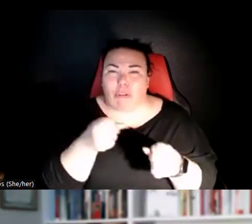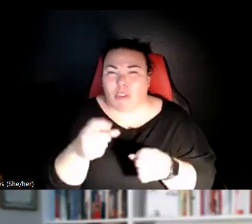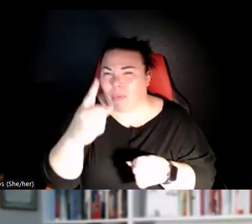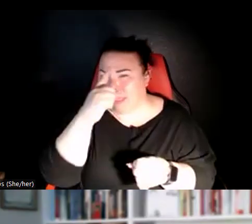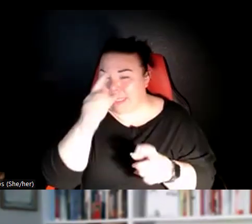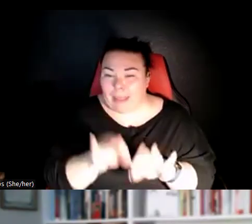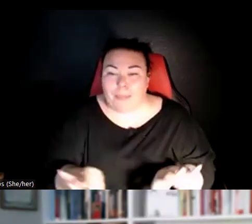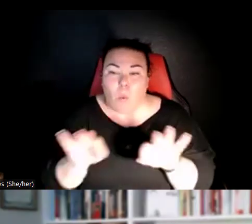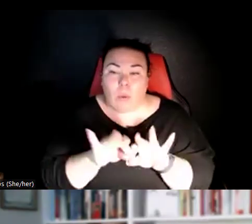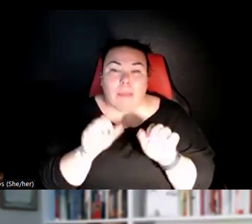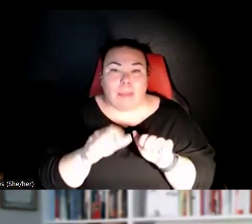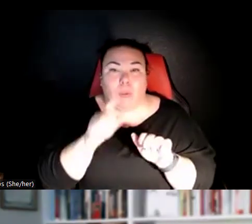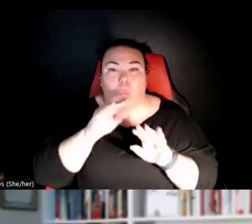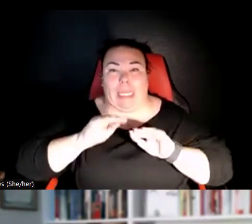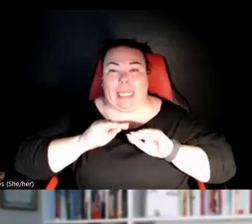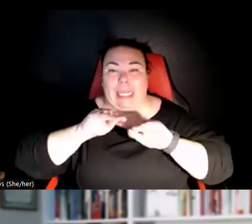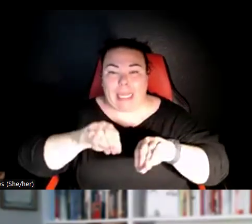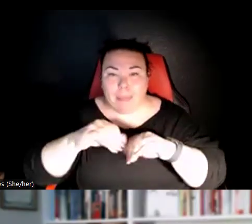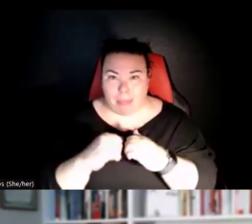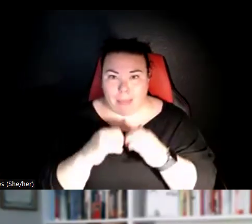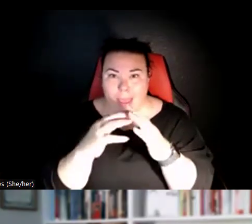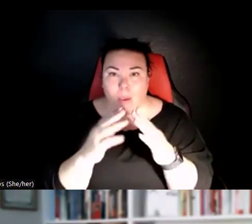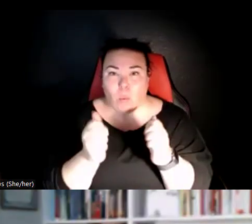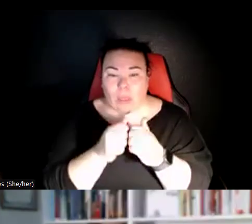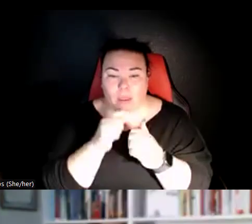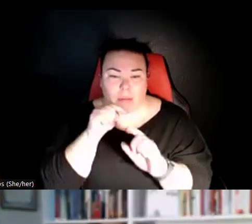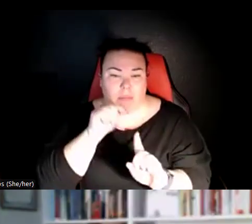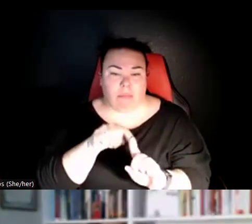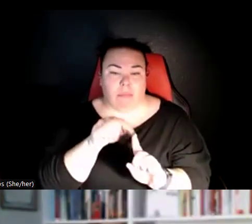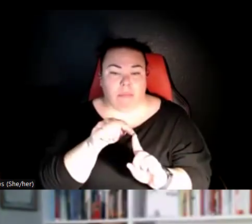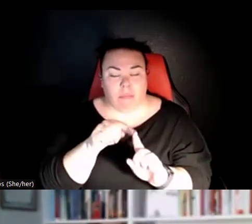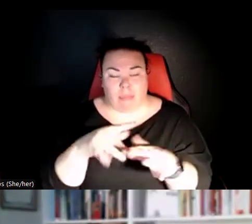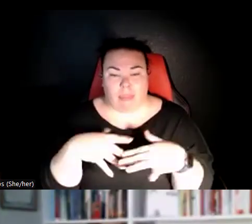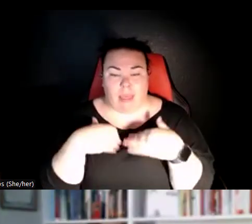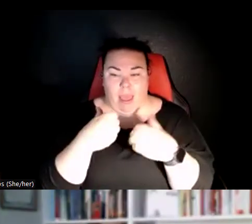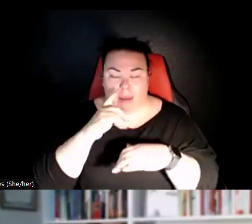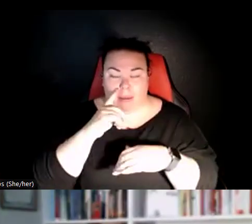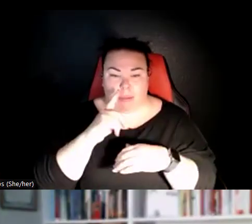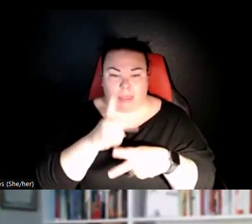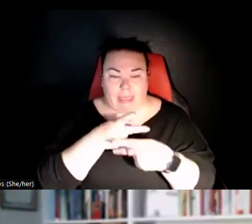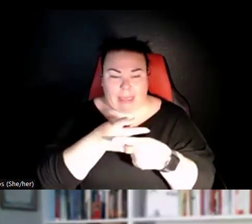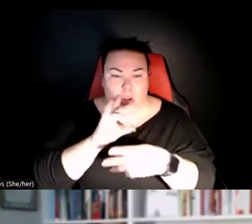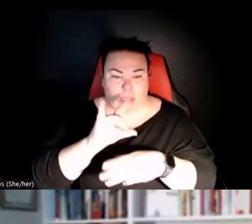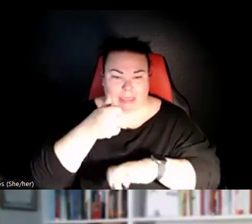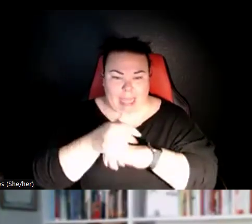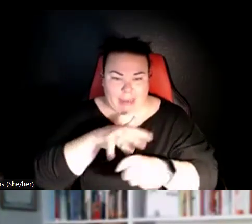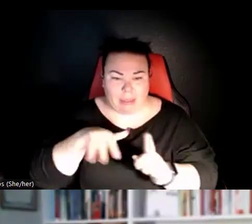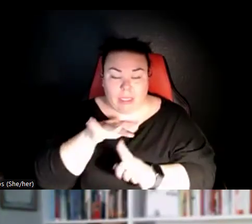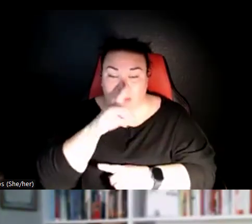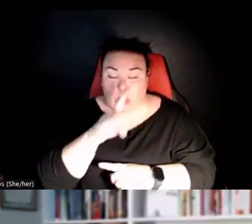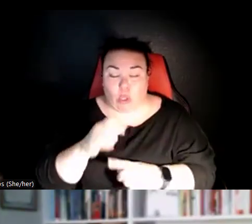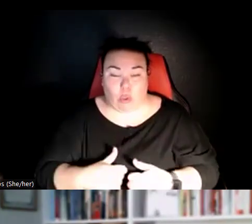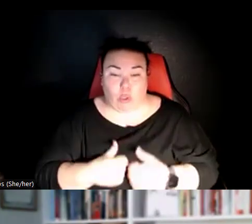to implement in health settings to make sure that the health needs of survivors are being integrated